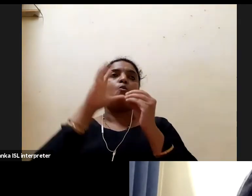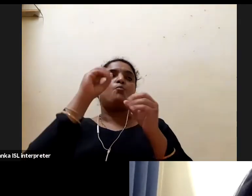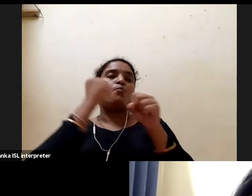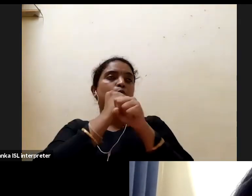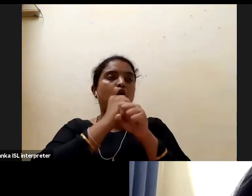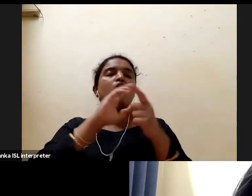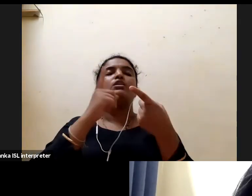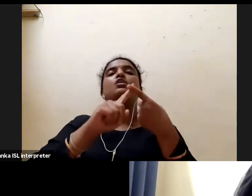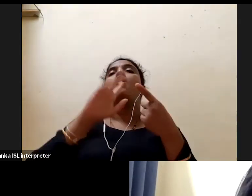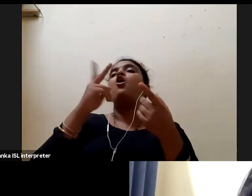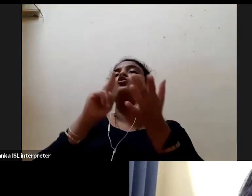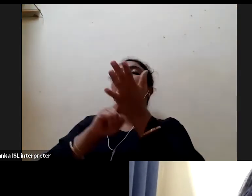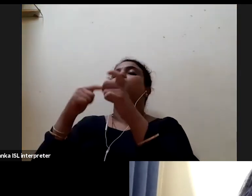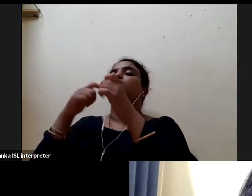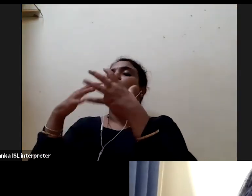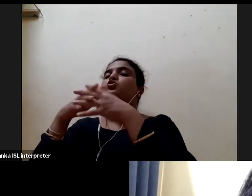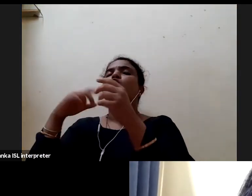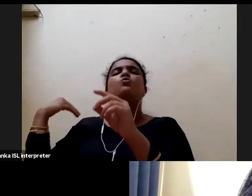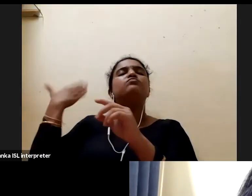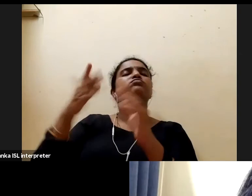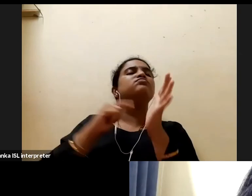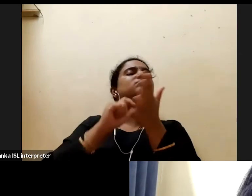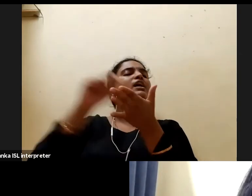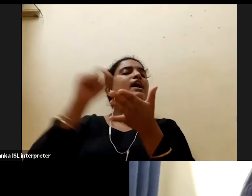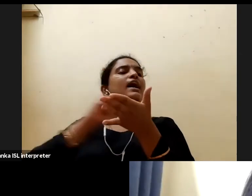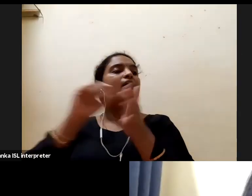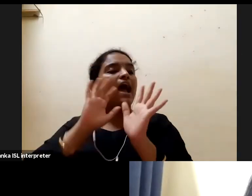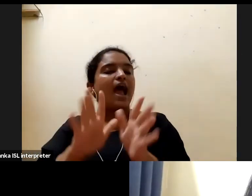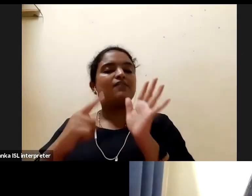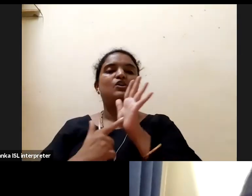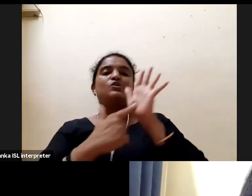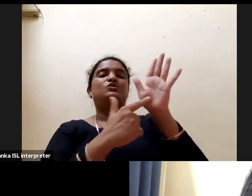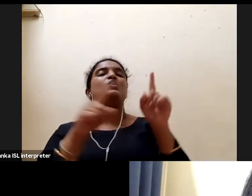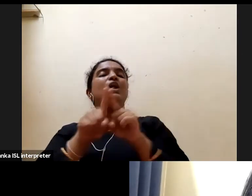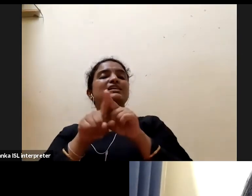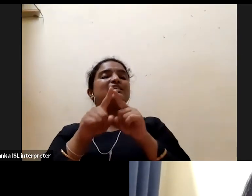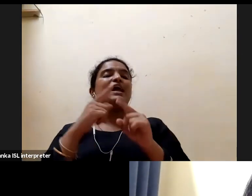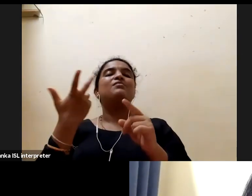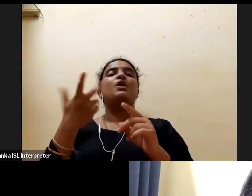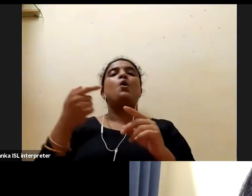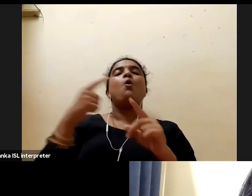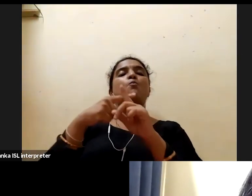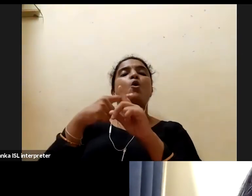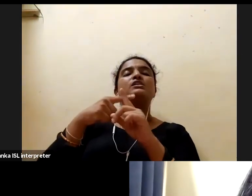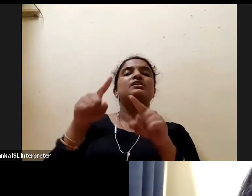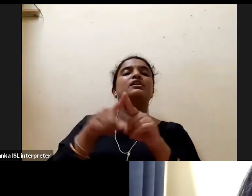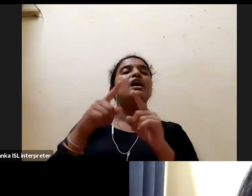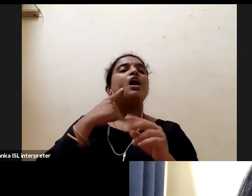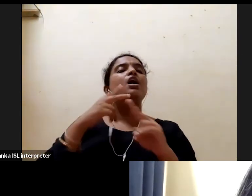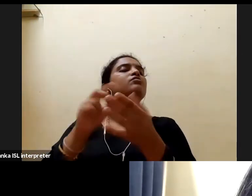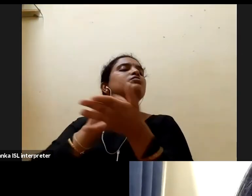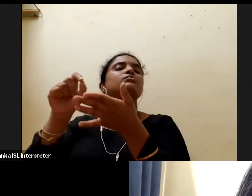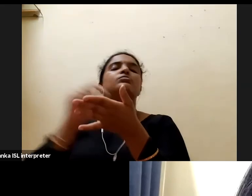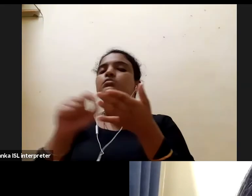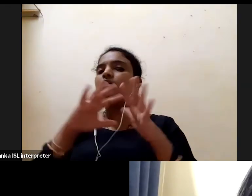written for so many years, and this is your writing. Uh, just blindly, if you haven't written for anybody, if you